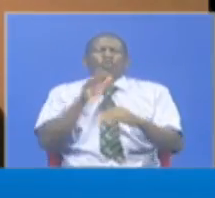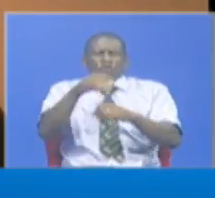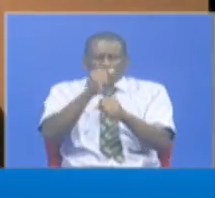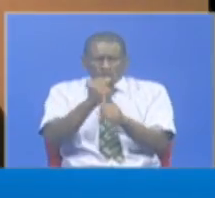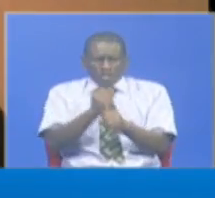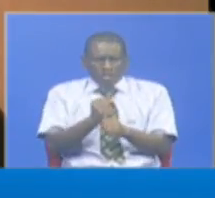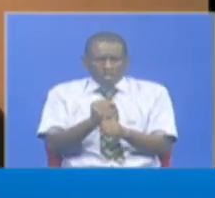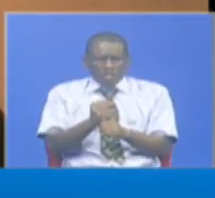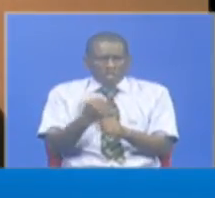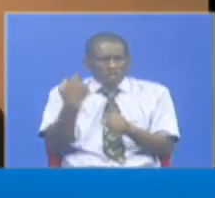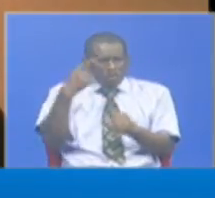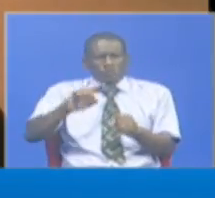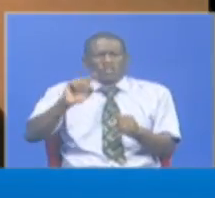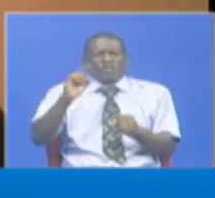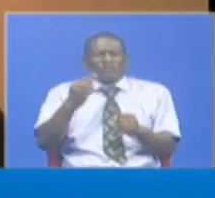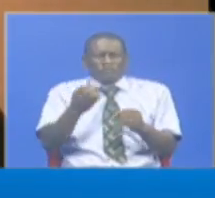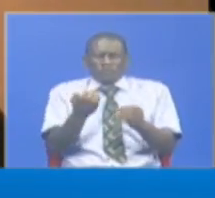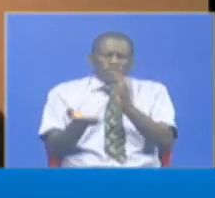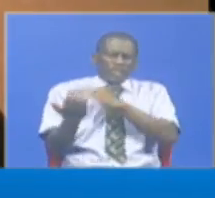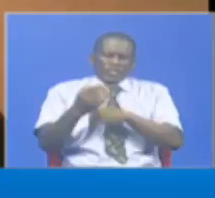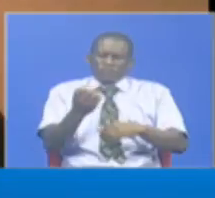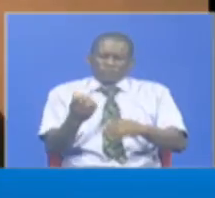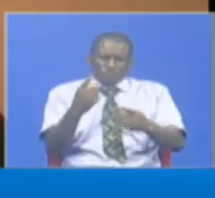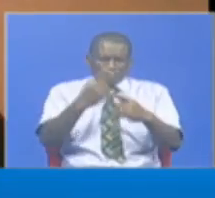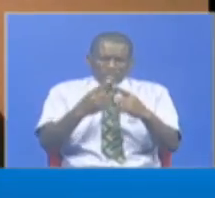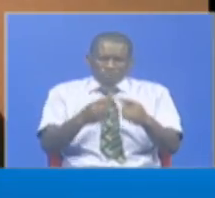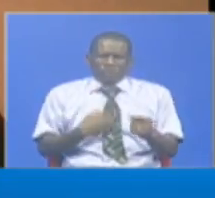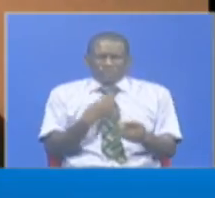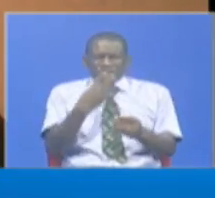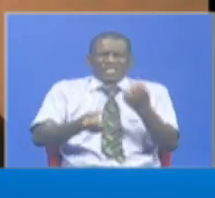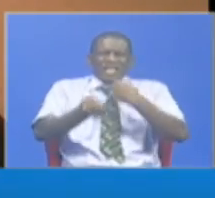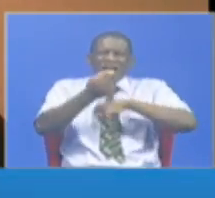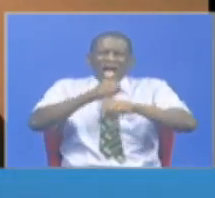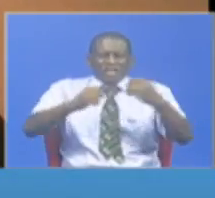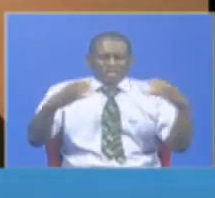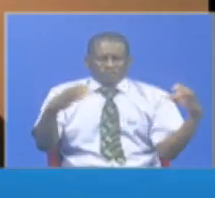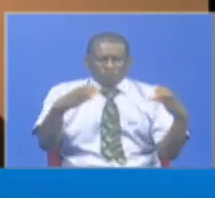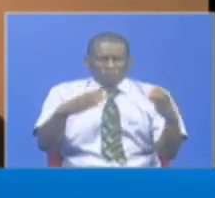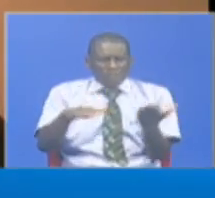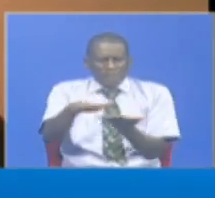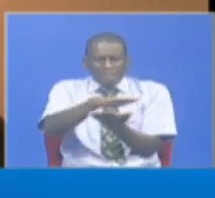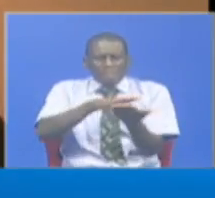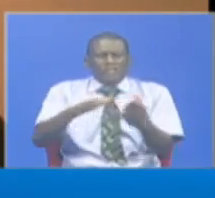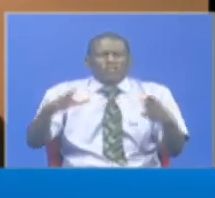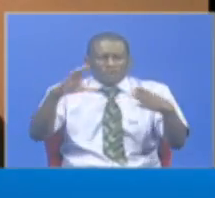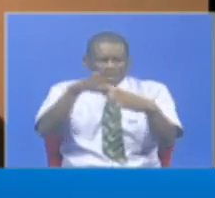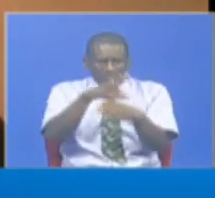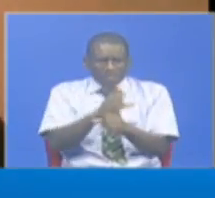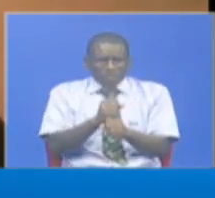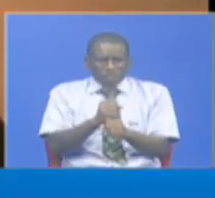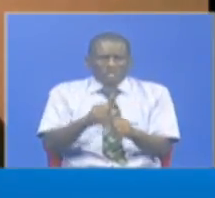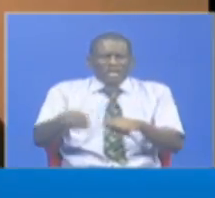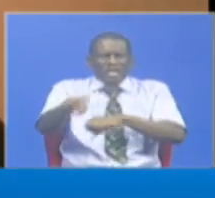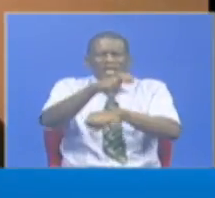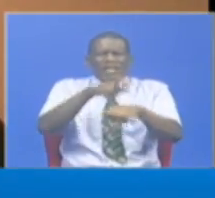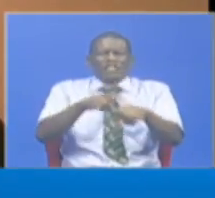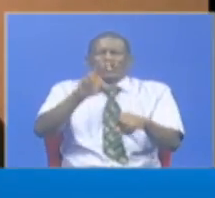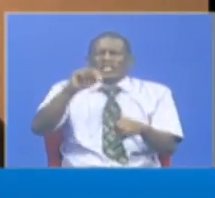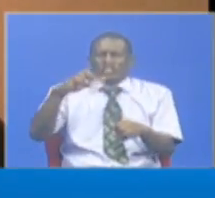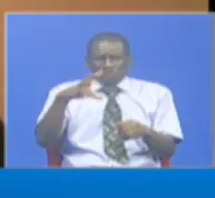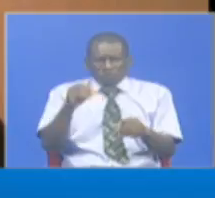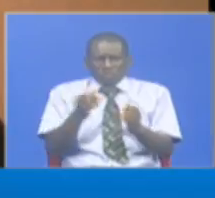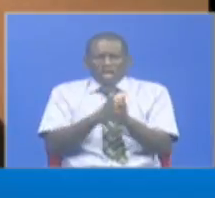For the past several years, we have seen very active community-based organizations, national NGOs, and